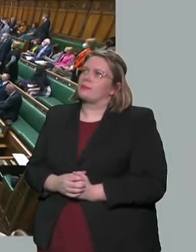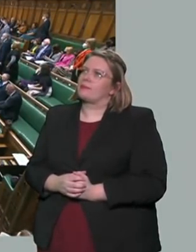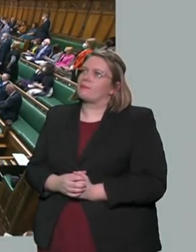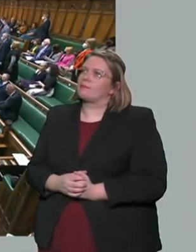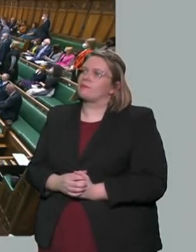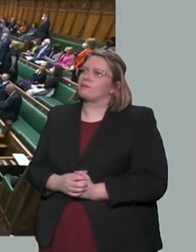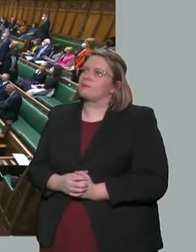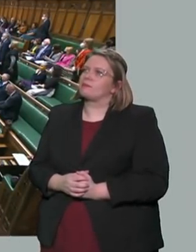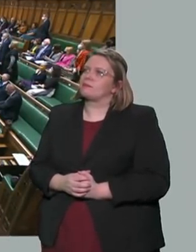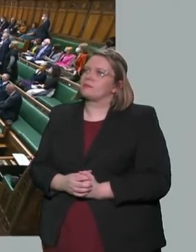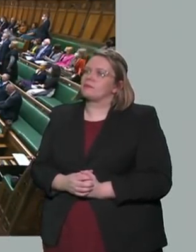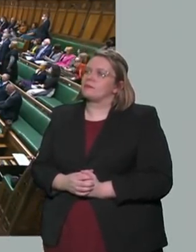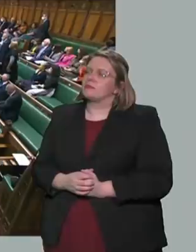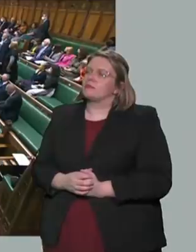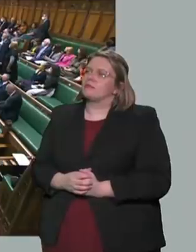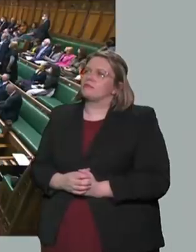Lee.